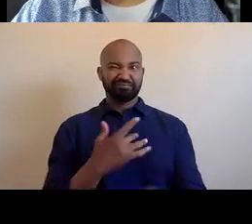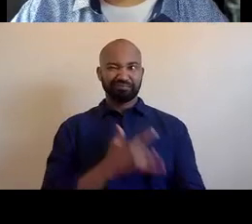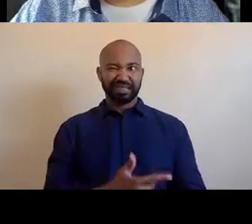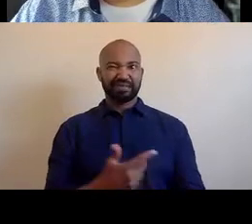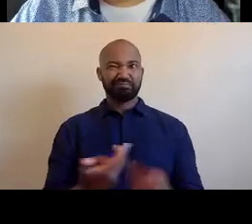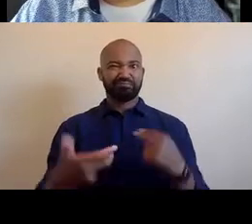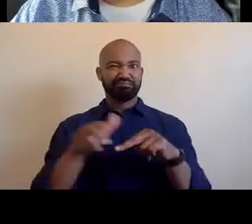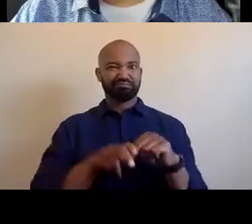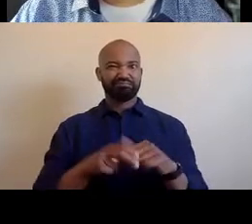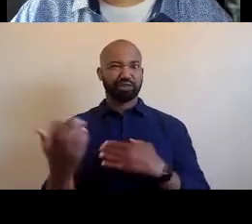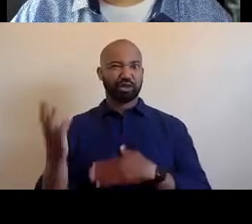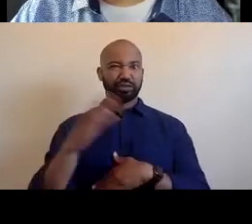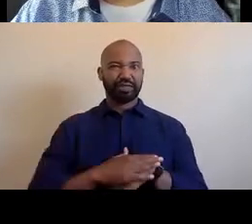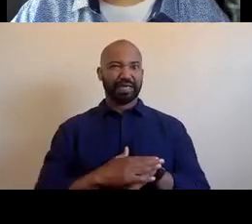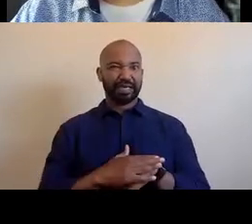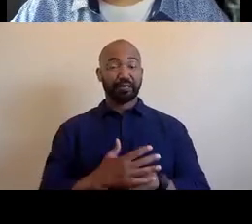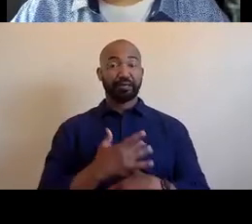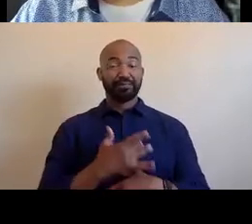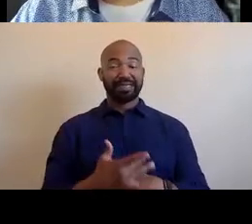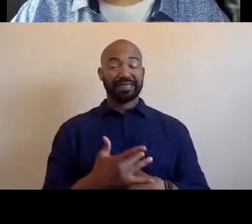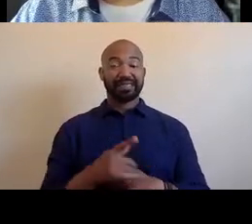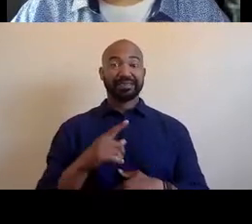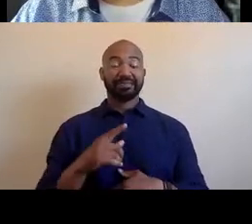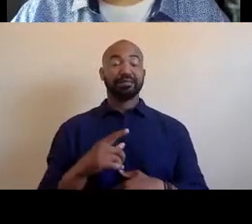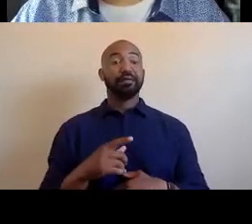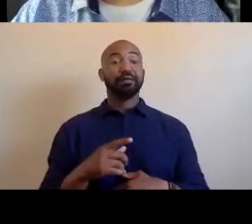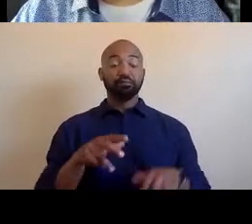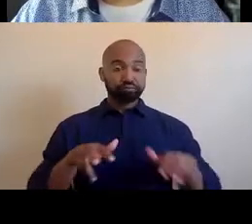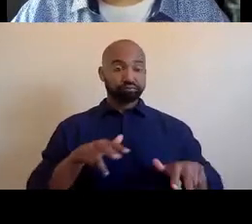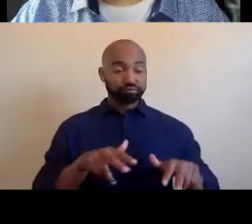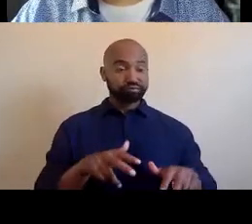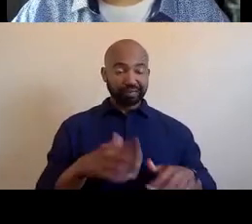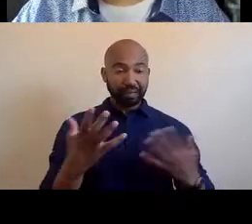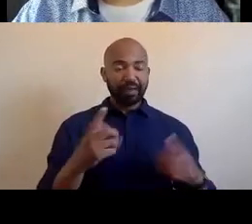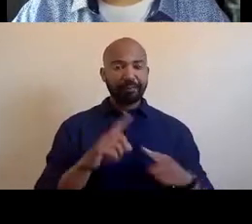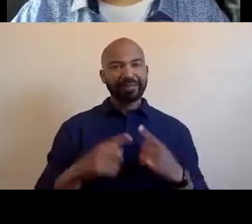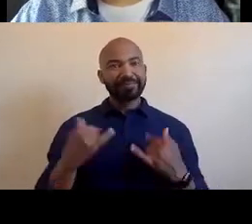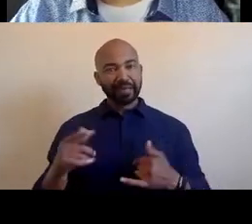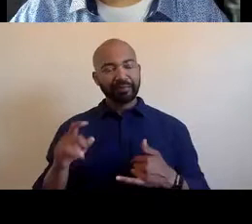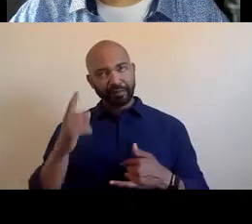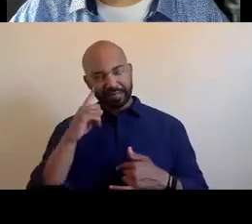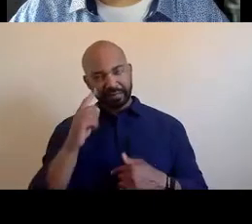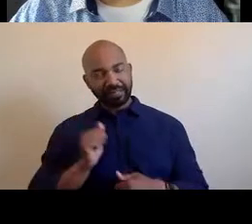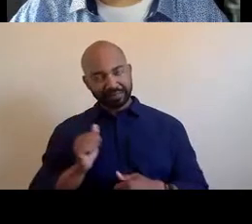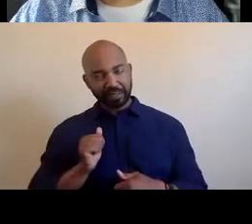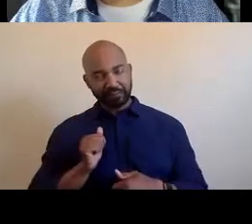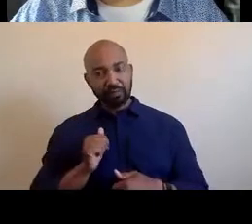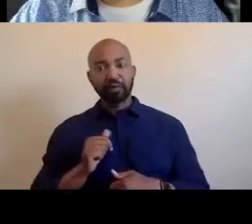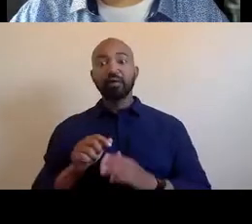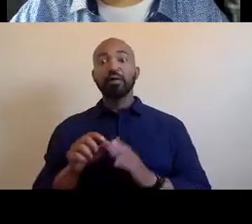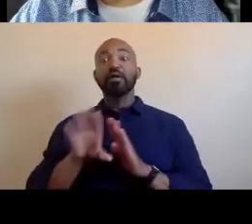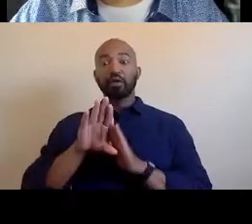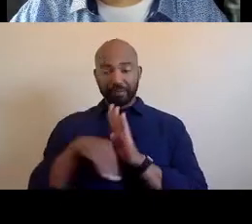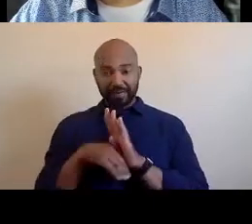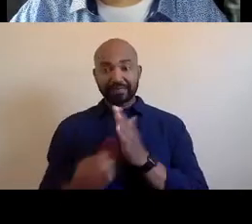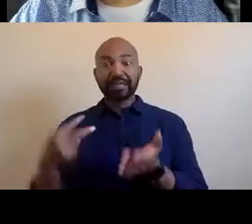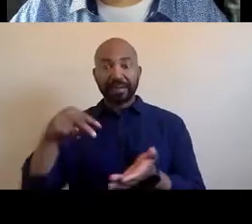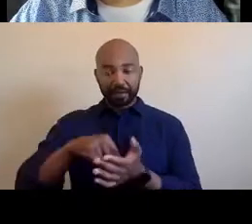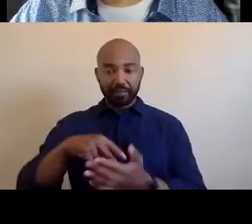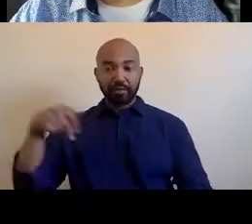so I'm finding that I have to get up every 30 minutes, stretch my legs for a couple of minutes, and then sit back down. And so I want everyone to